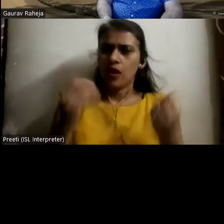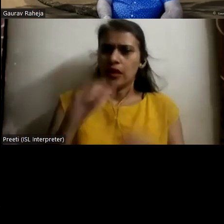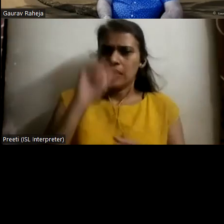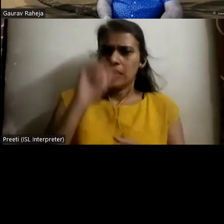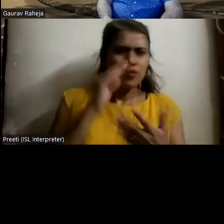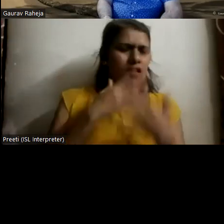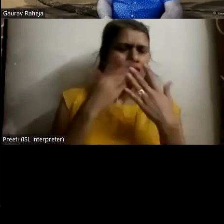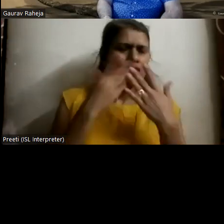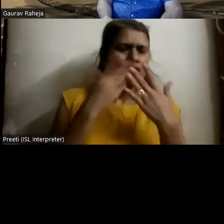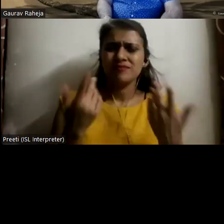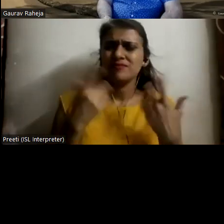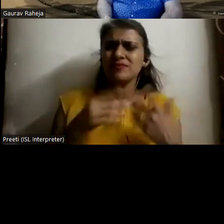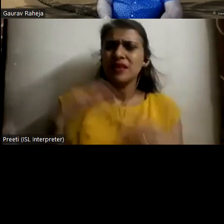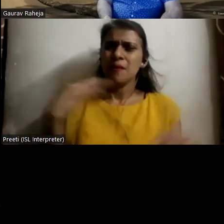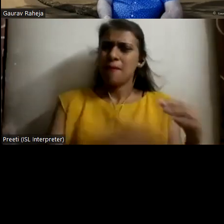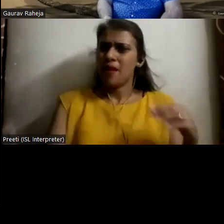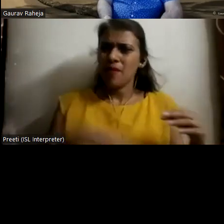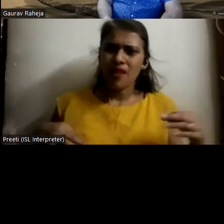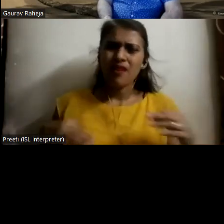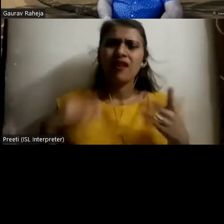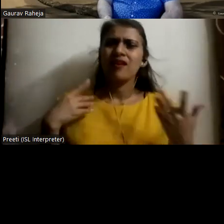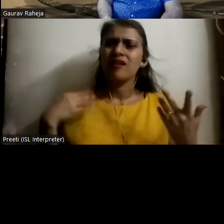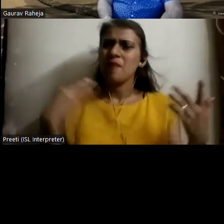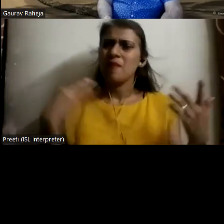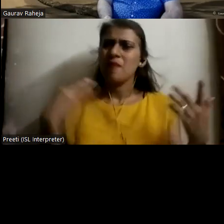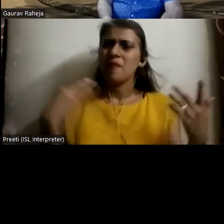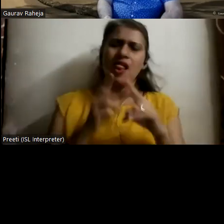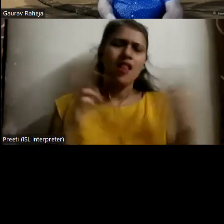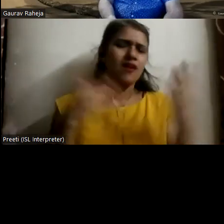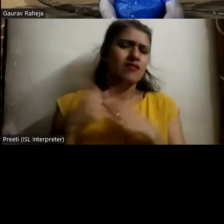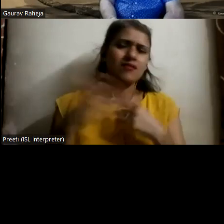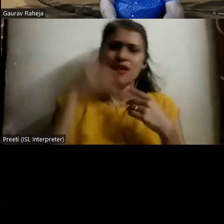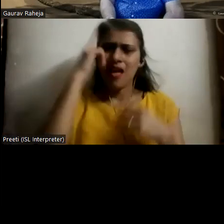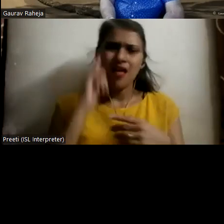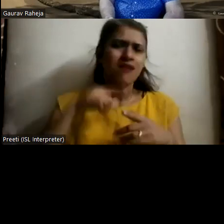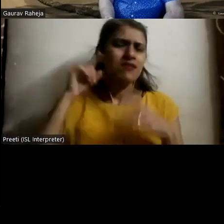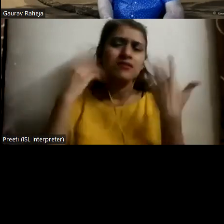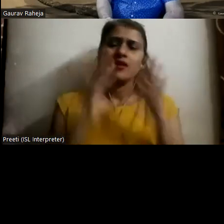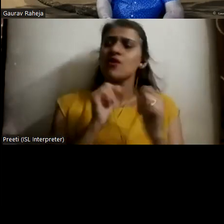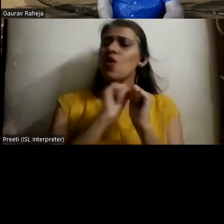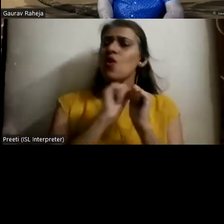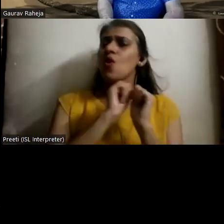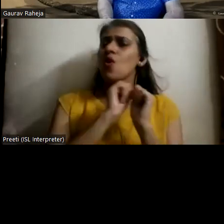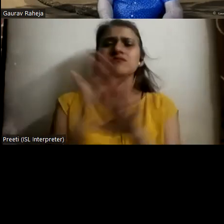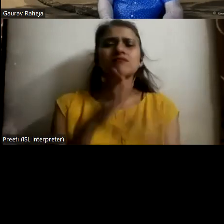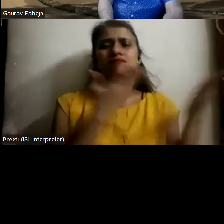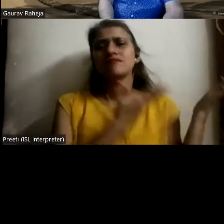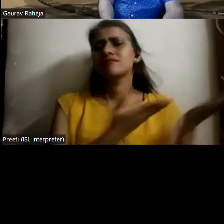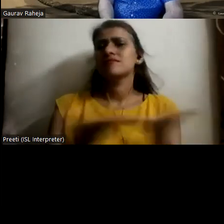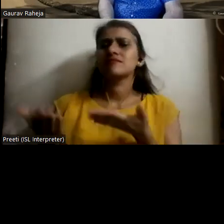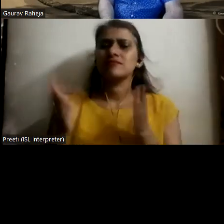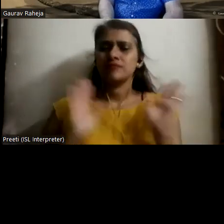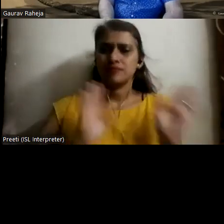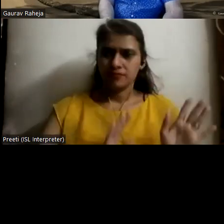If that access is provided, you can consider ghats to be inclusive. If the temples have